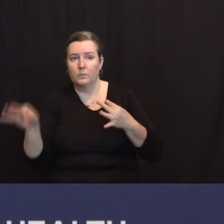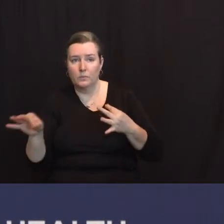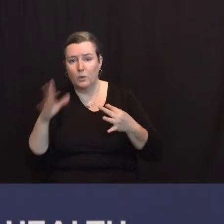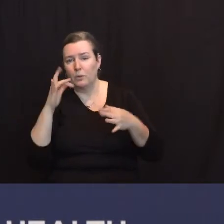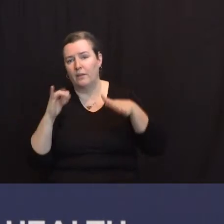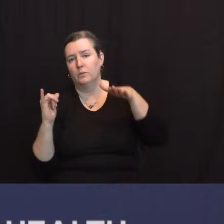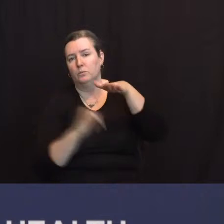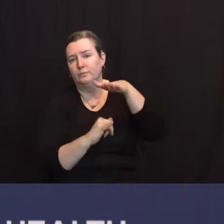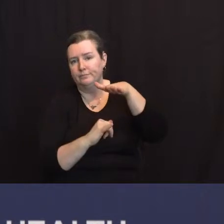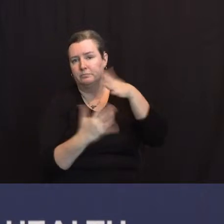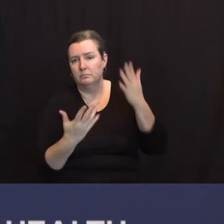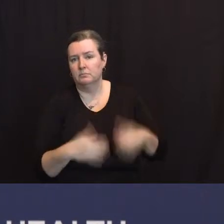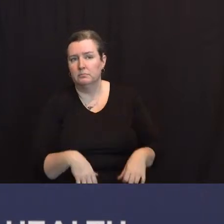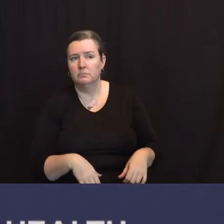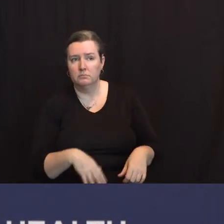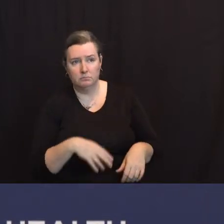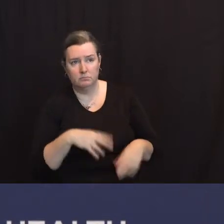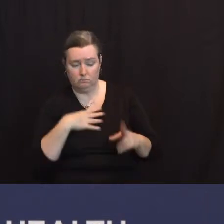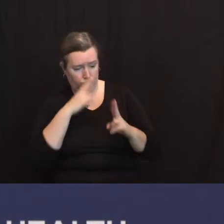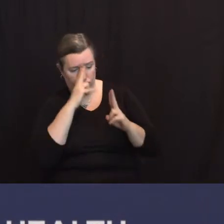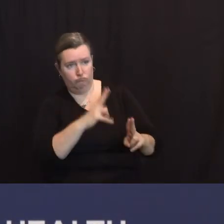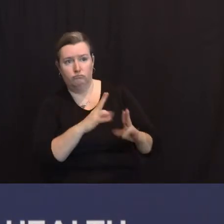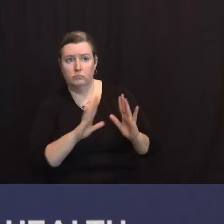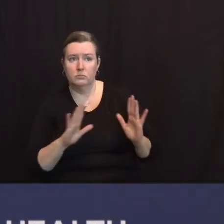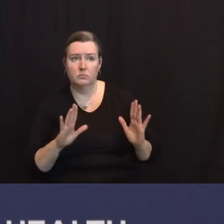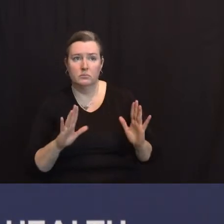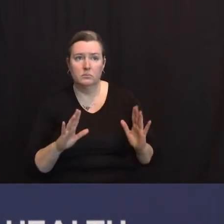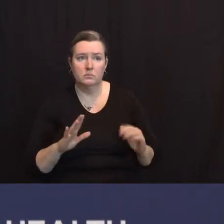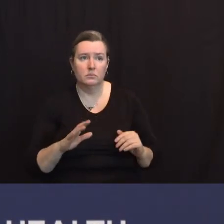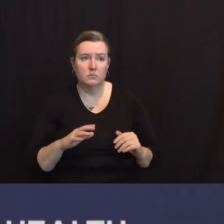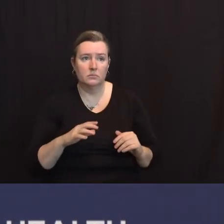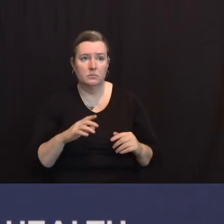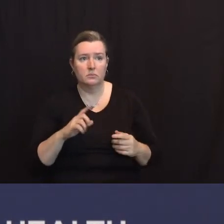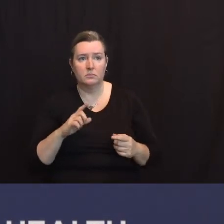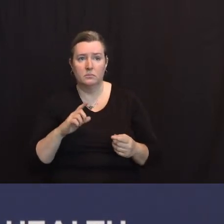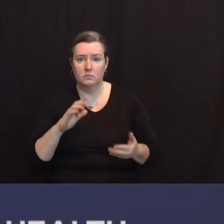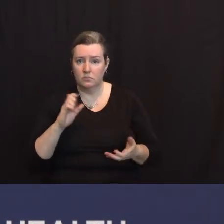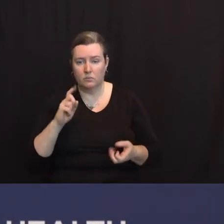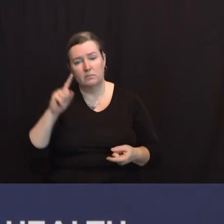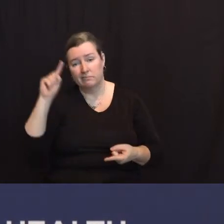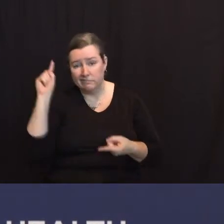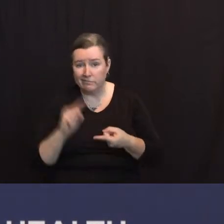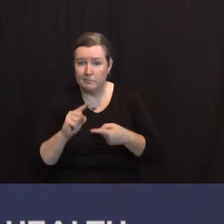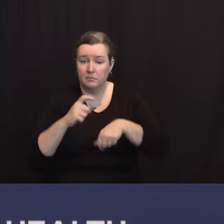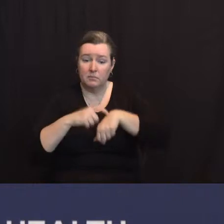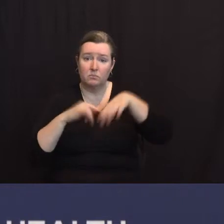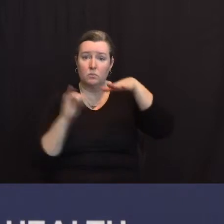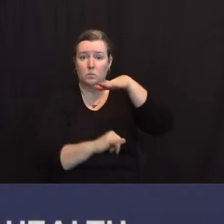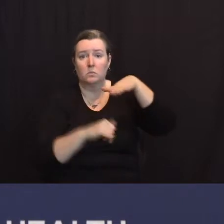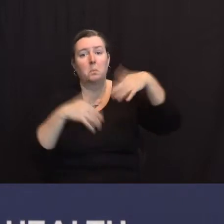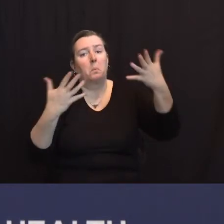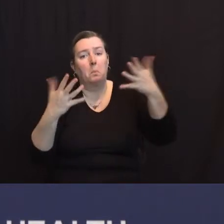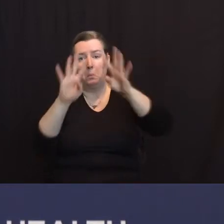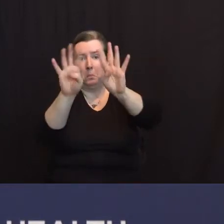that Pennsylvania dropped it, but I don't anticipate, unless Judy tells me otherwise, that we're going to do that. At some point we will,